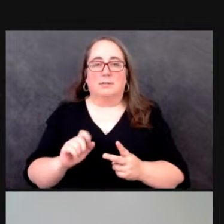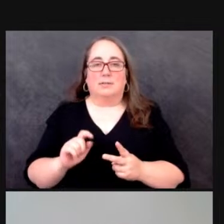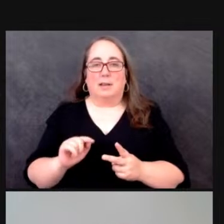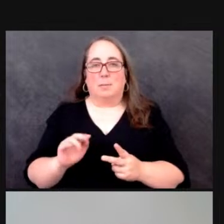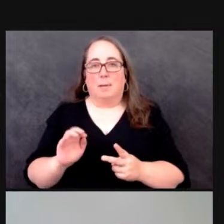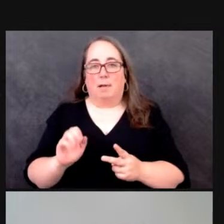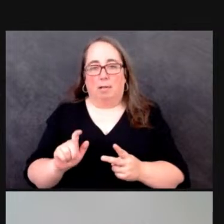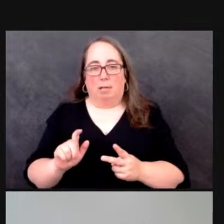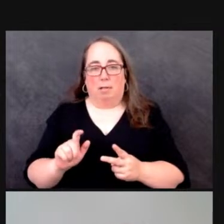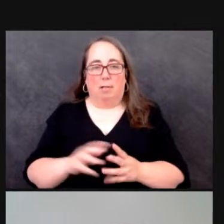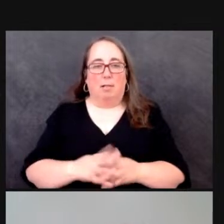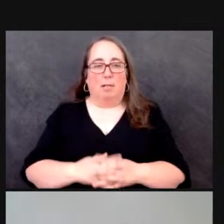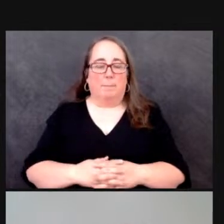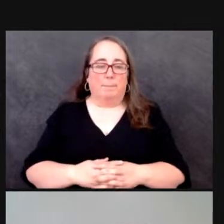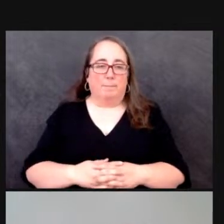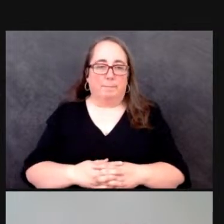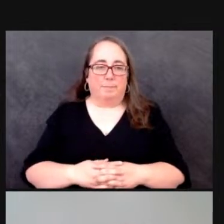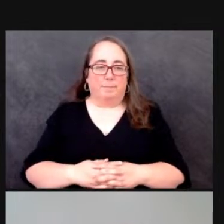hand,